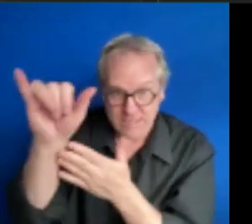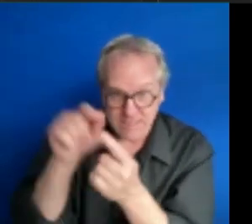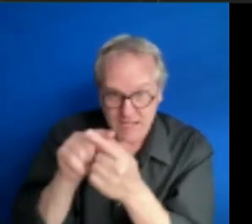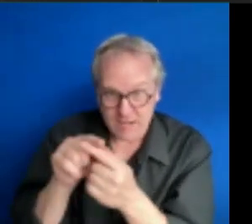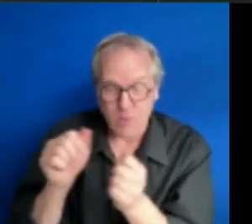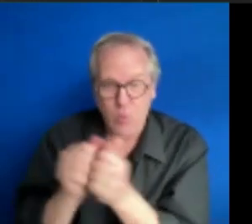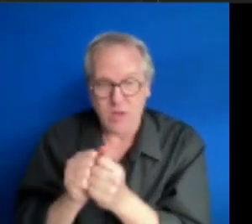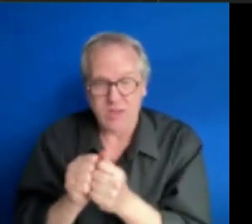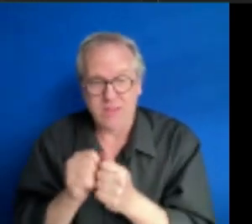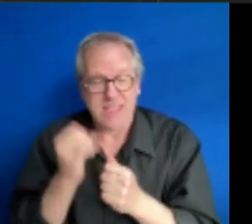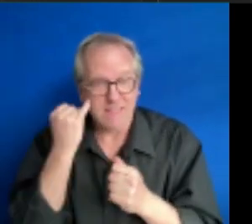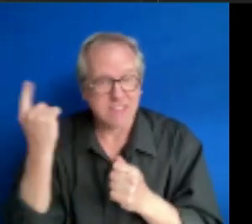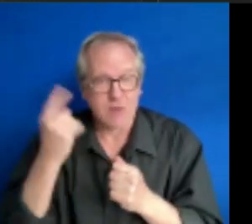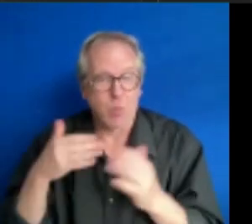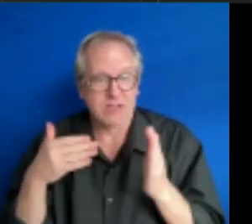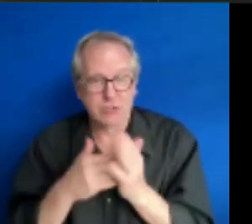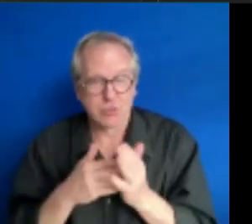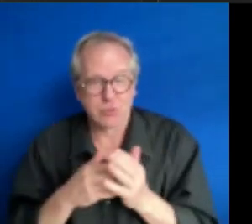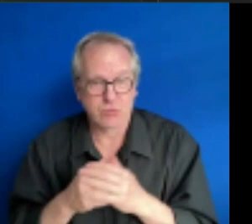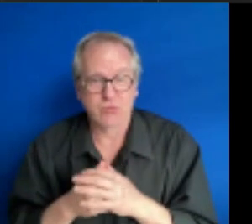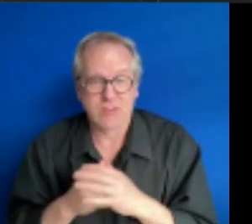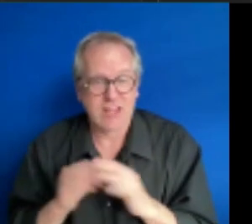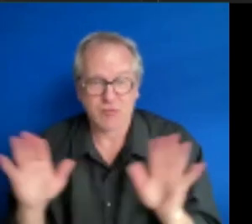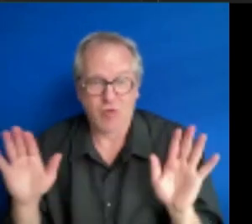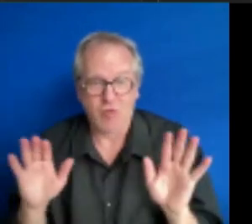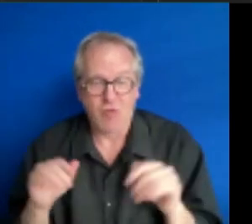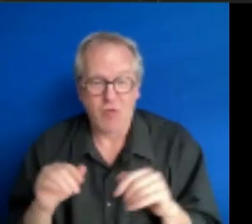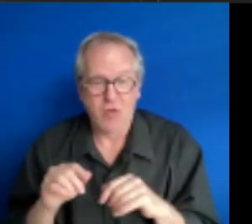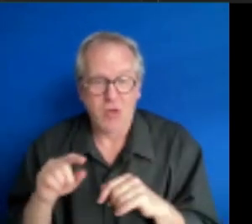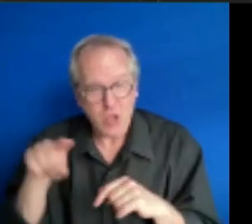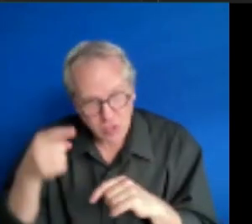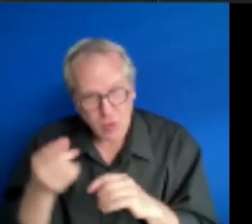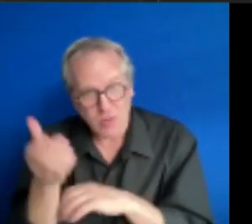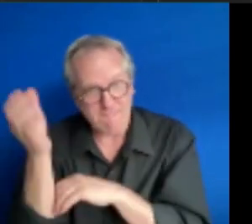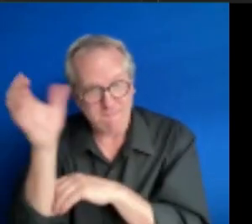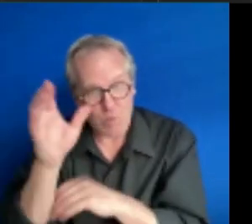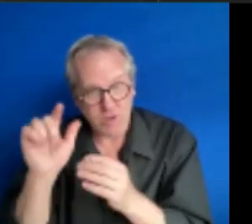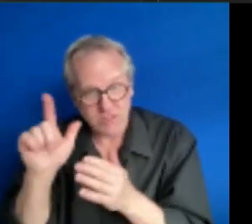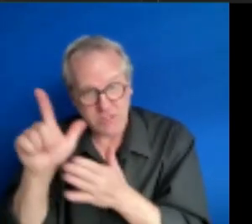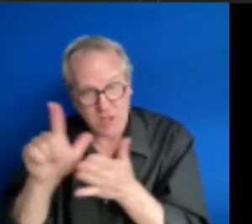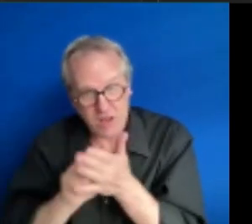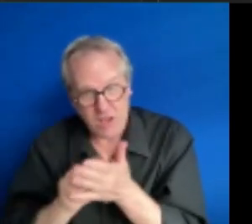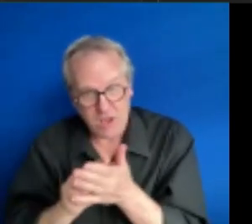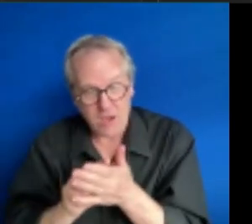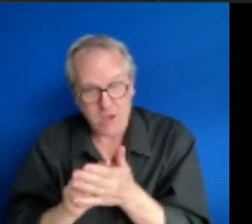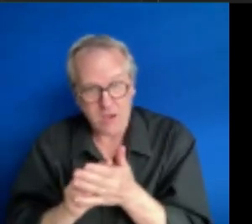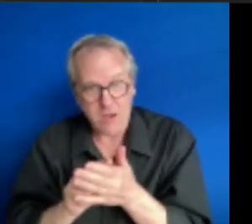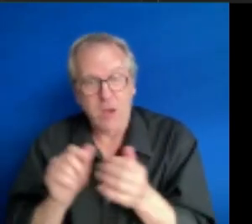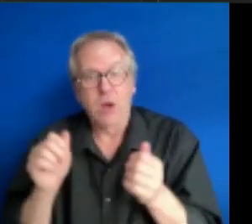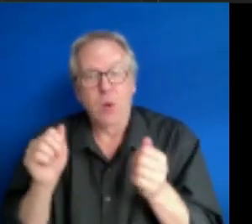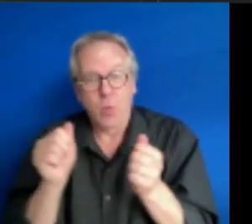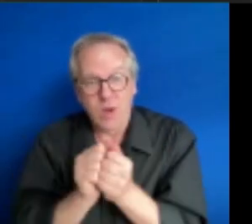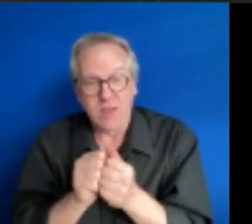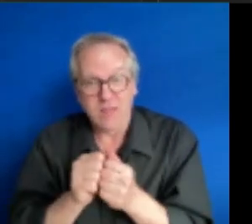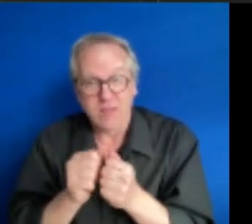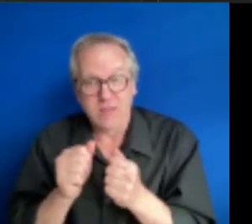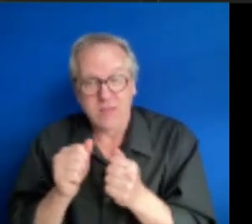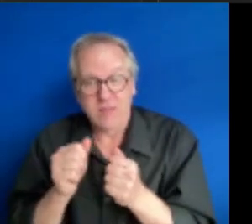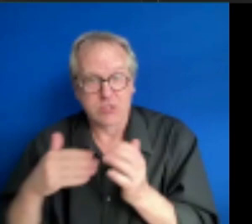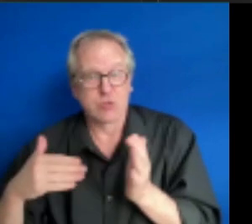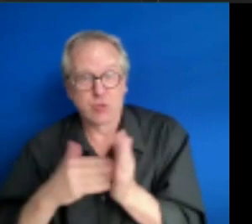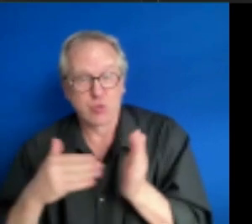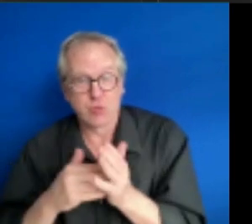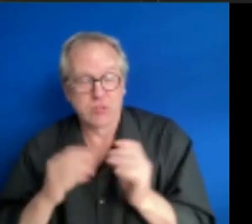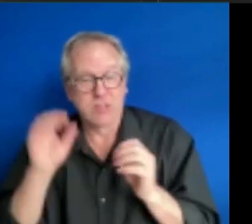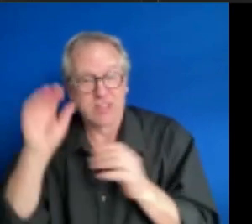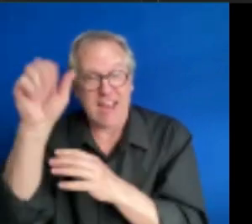Did you all know that the ADA is only enforceable through litigation? So there is no structure set up for